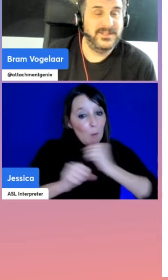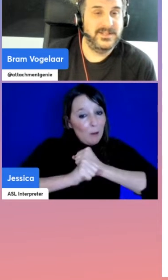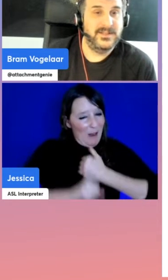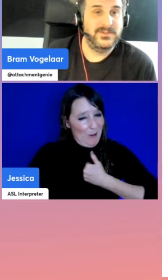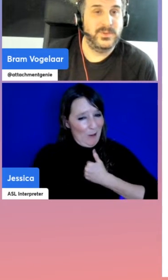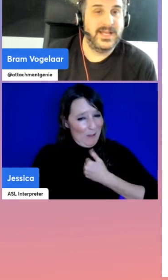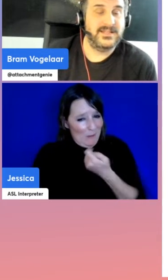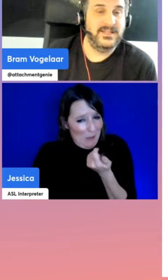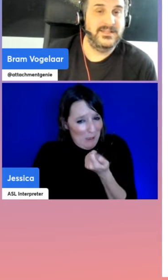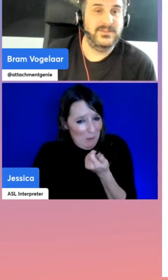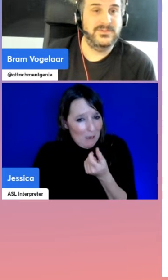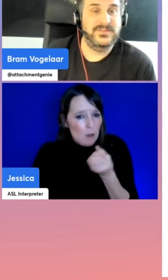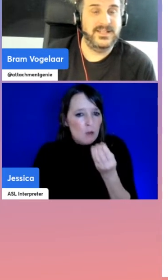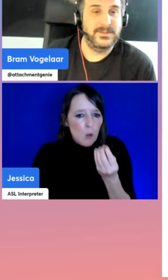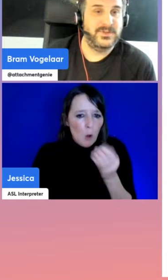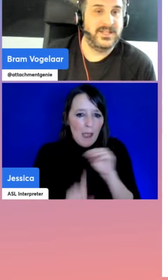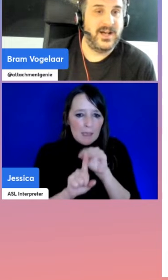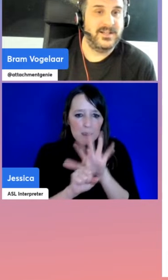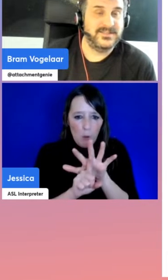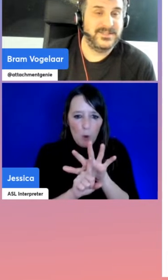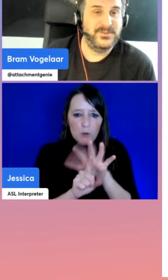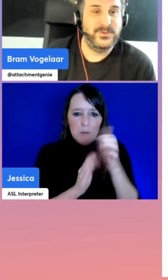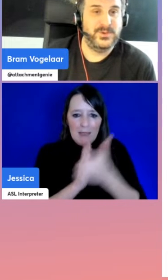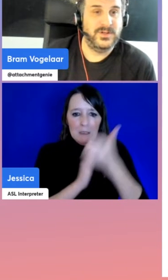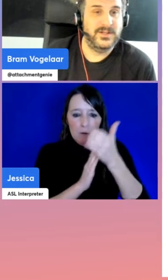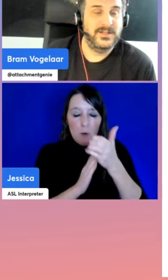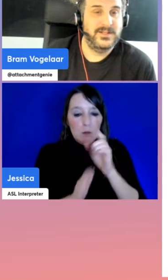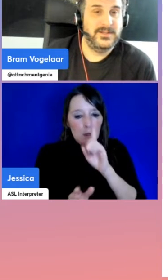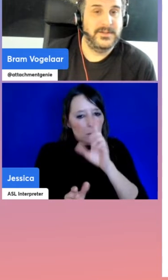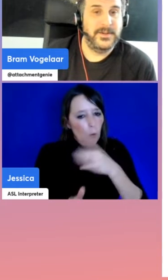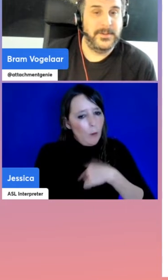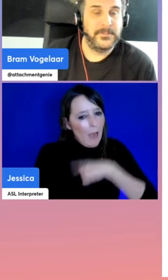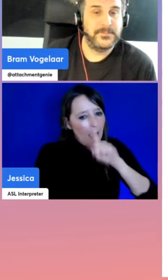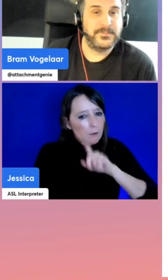false. So we actually need to deliberately ask for